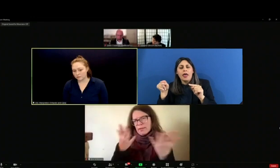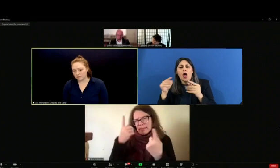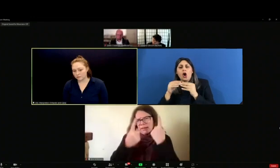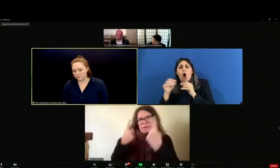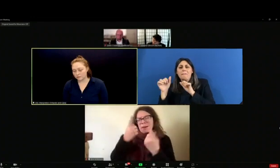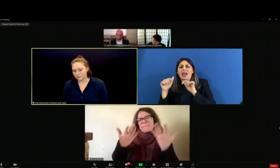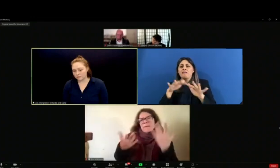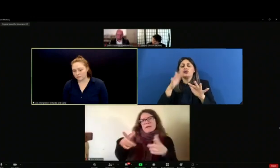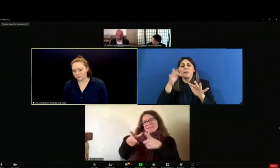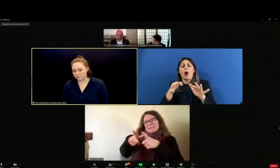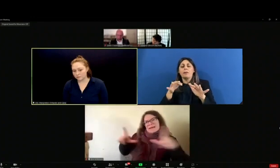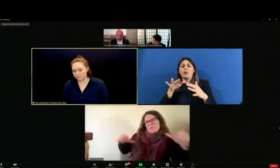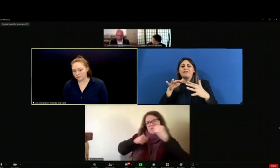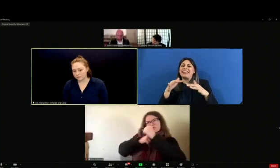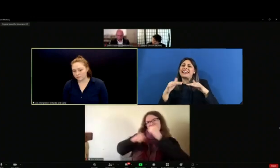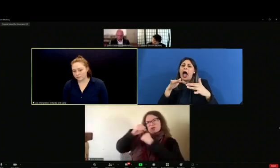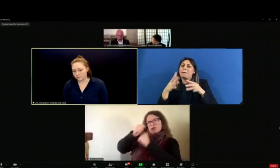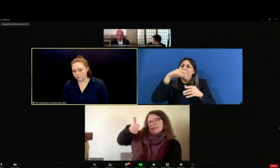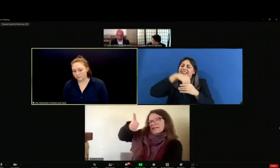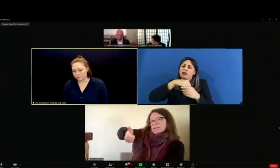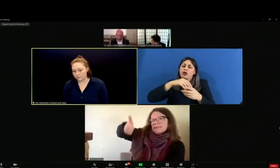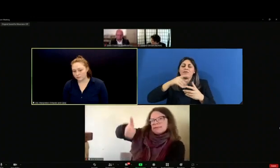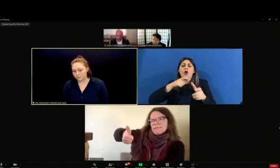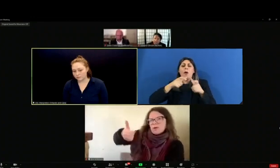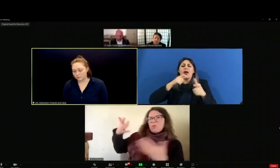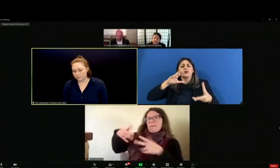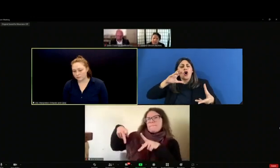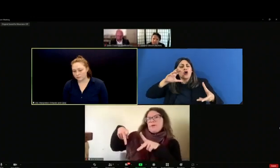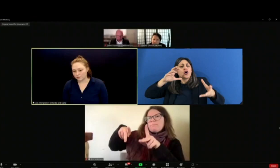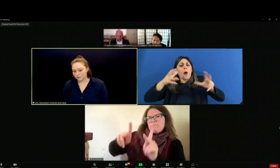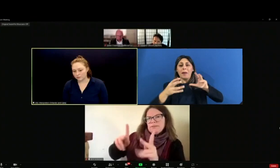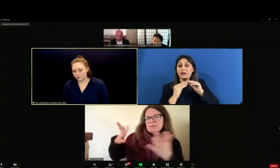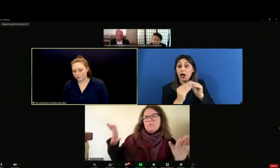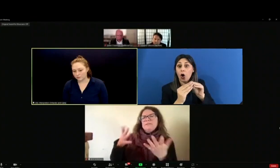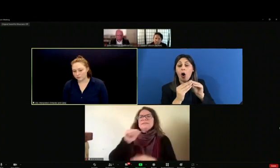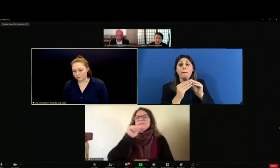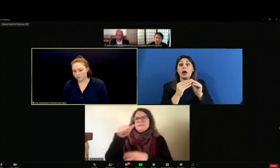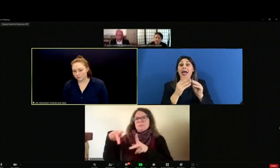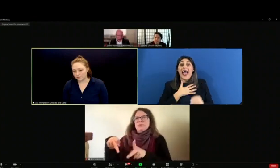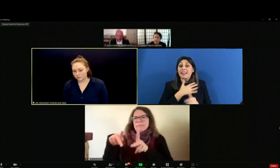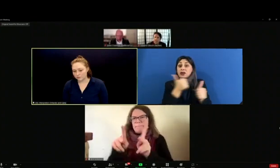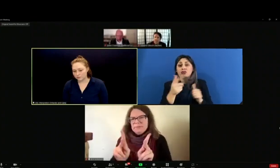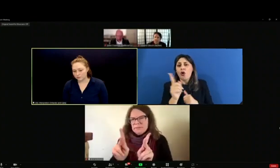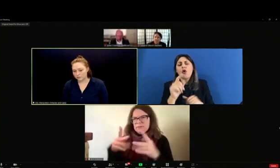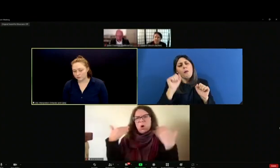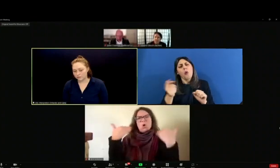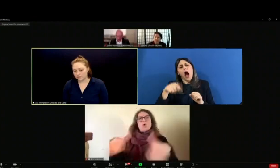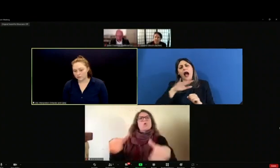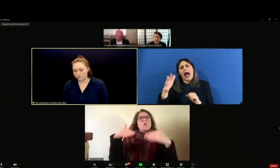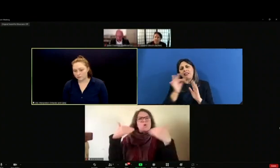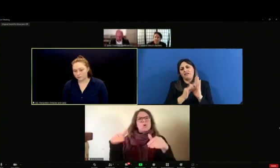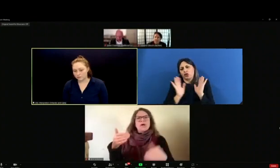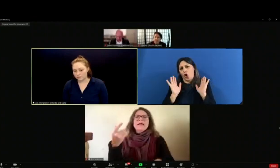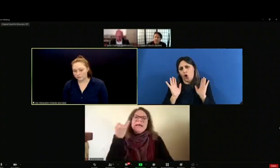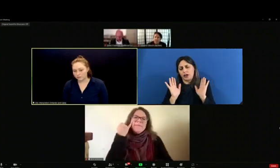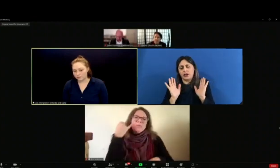be other factors as well. I'm thinking of just the language structure, the linguistic structure, what is